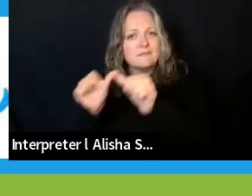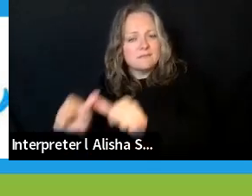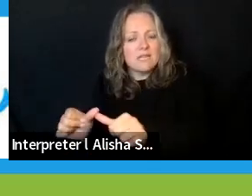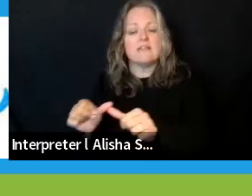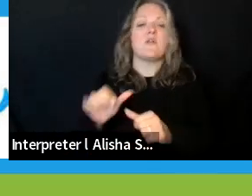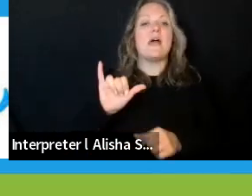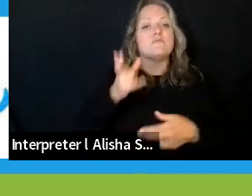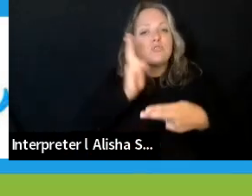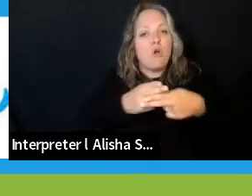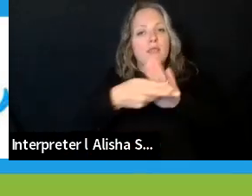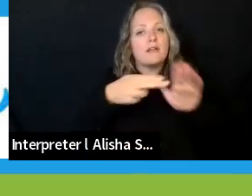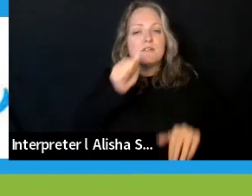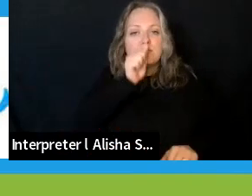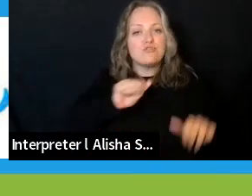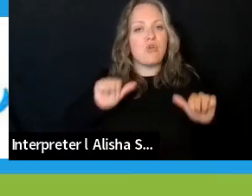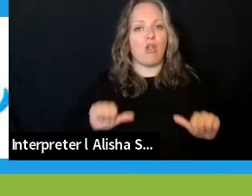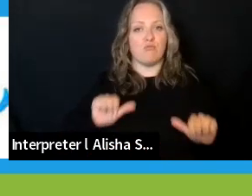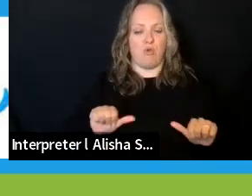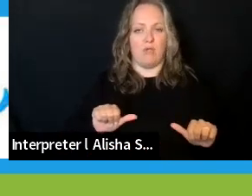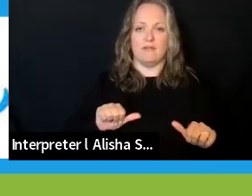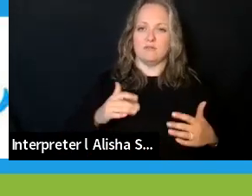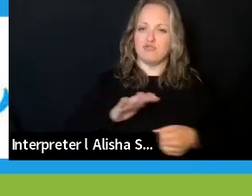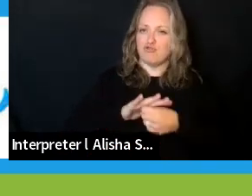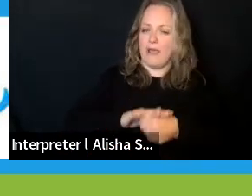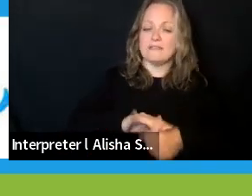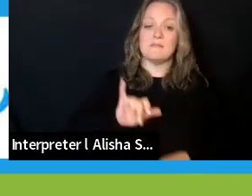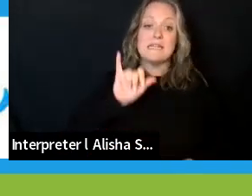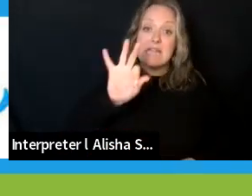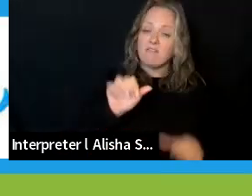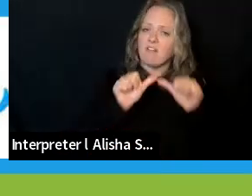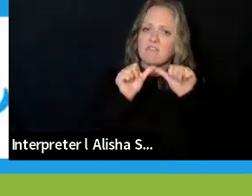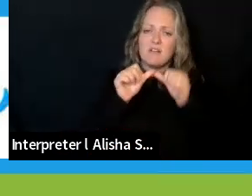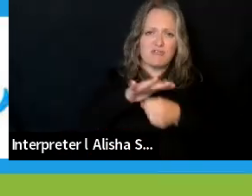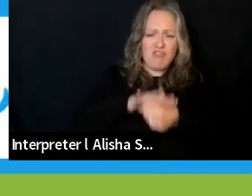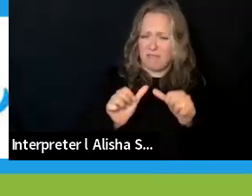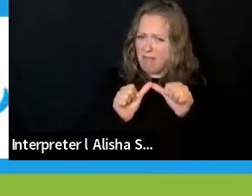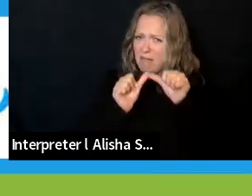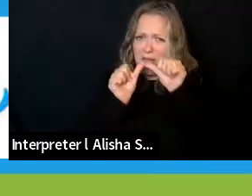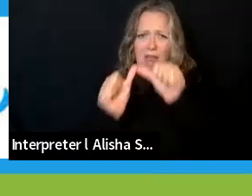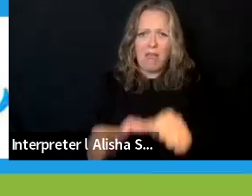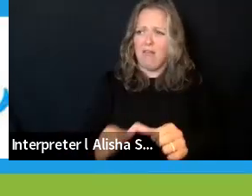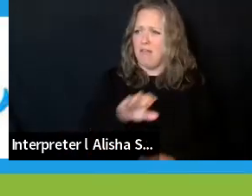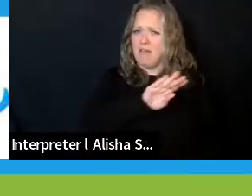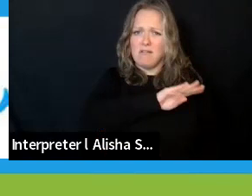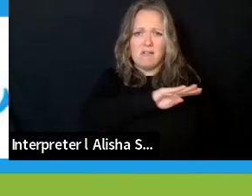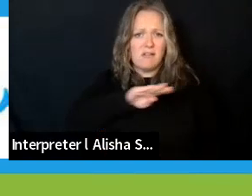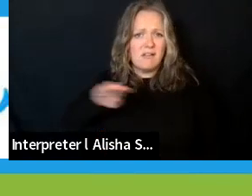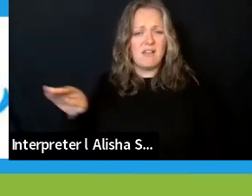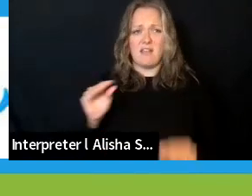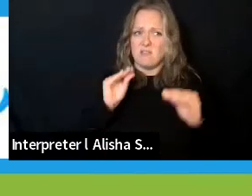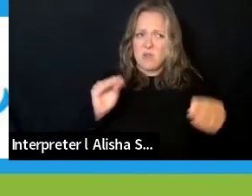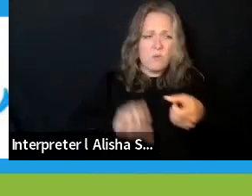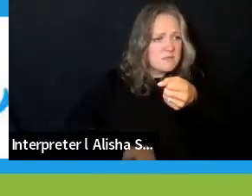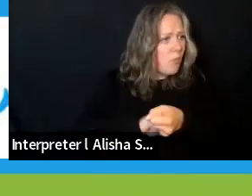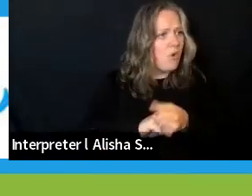of extreme stress are prolonged and unrelenting in the absence of supportive adults that a child is affected by